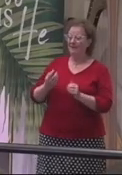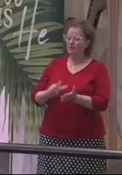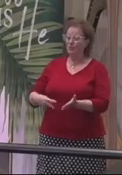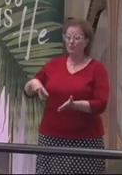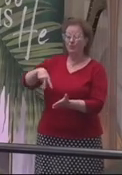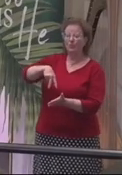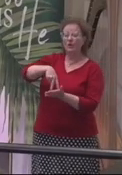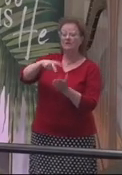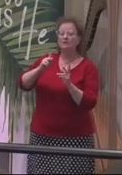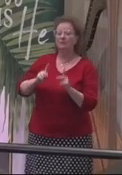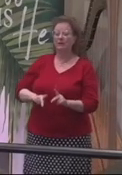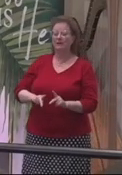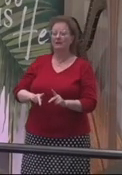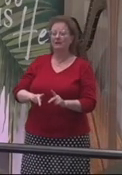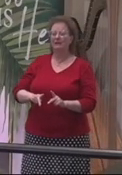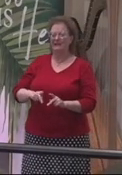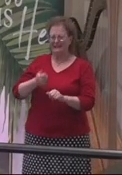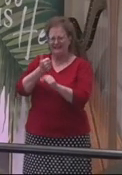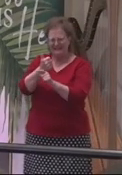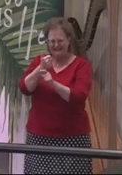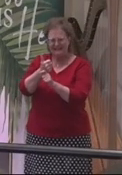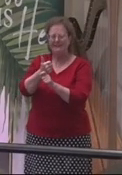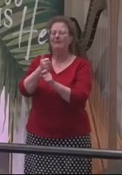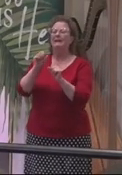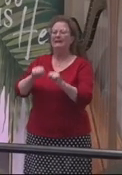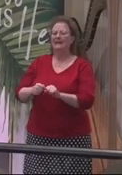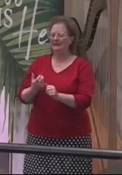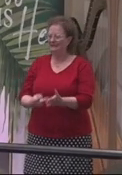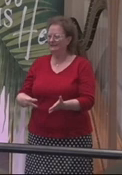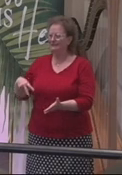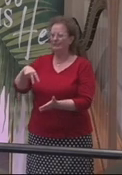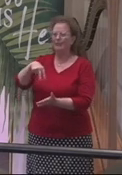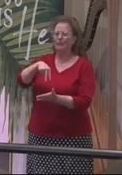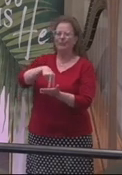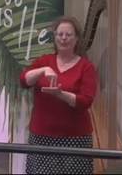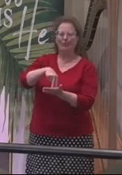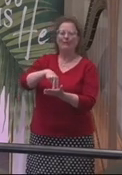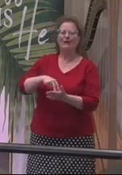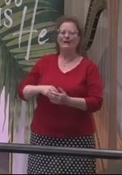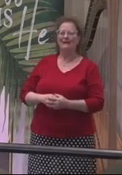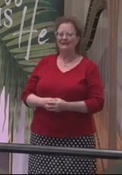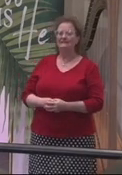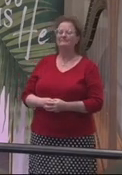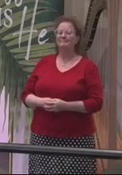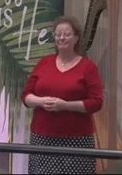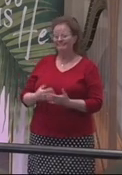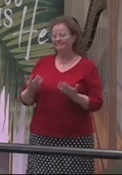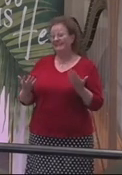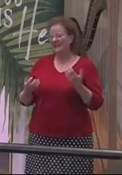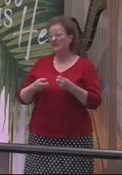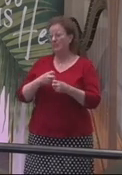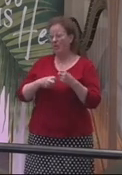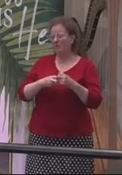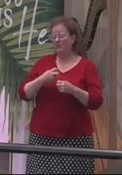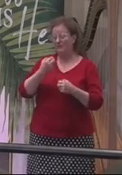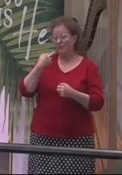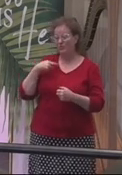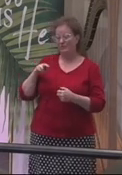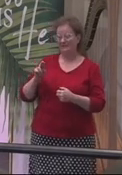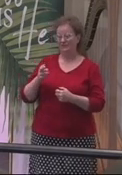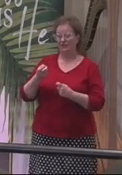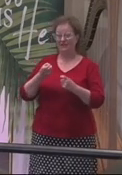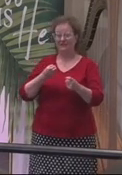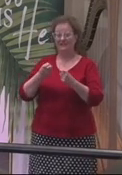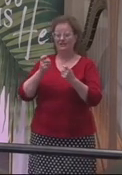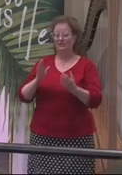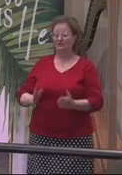into a tomb, he can rise too! There's so many problems in our text. The problem for the religious leaders is that you